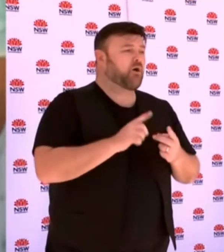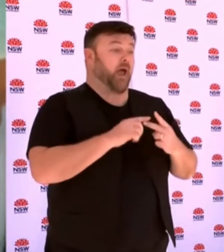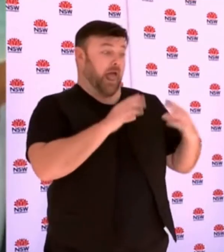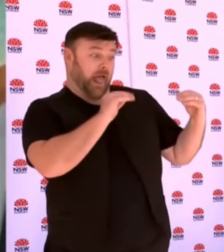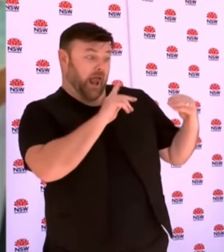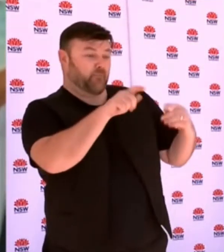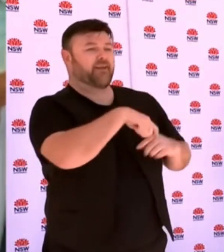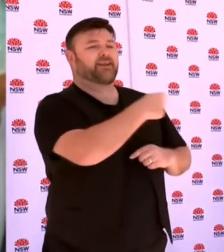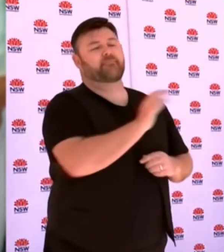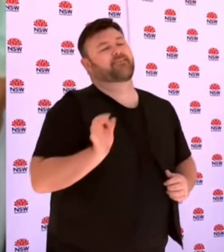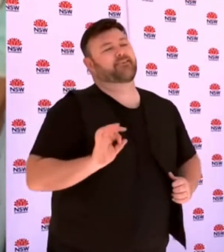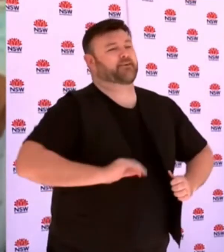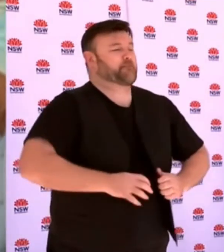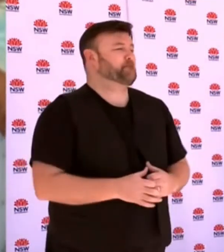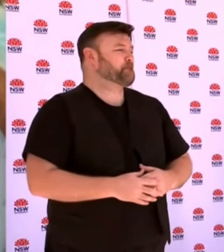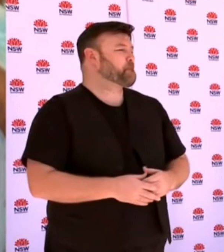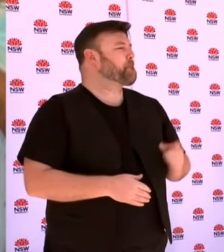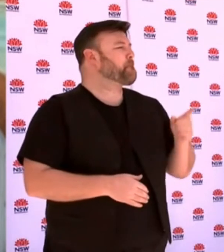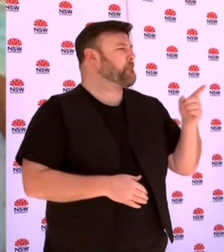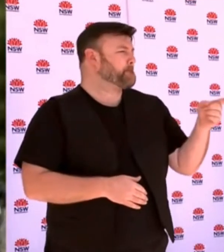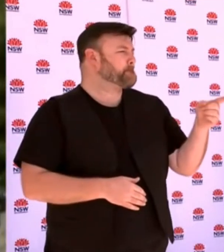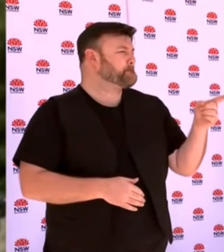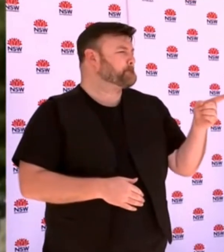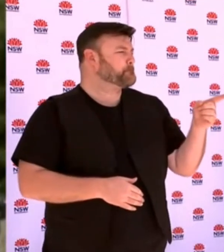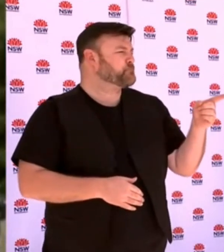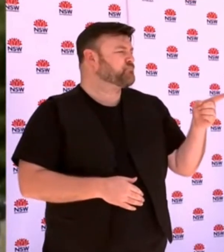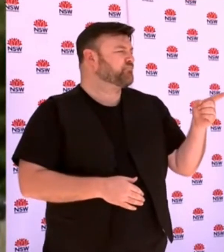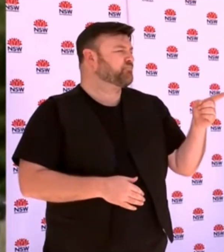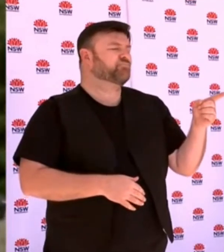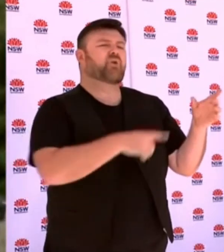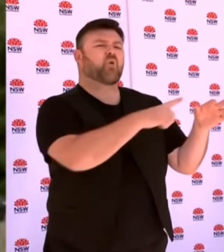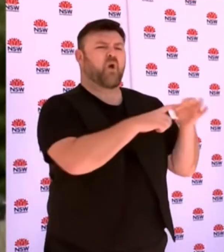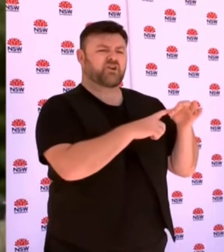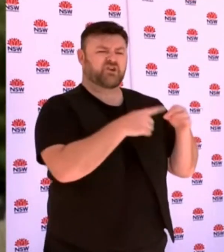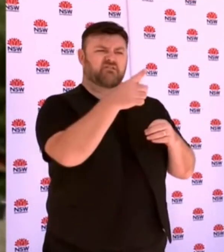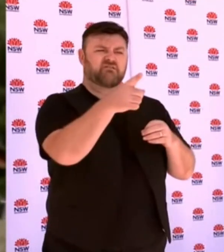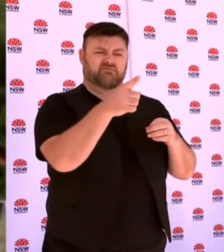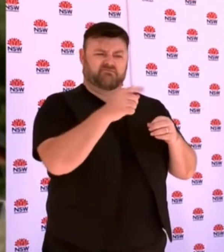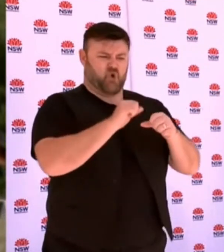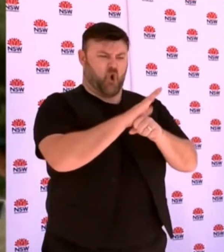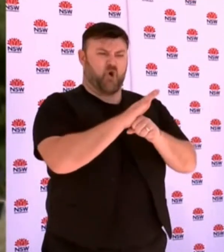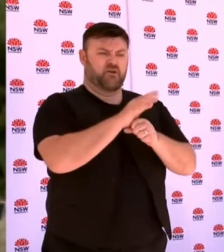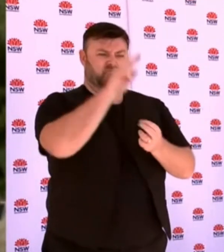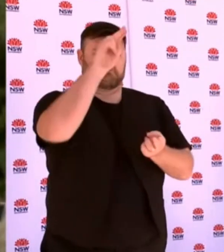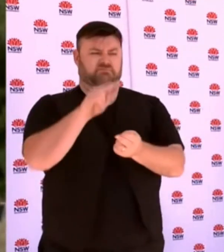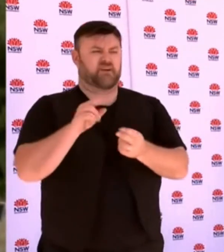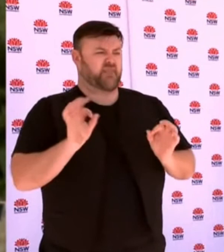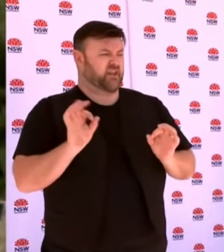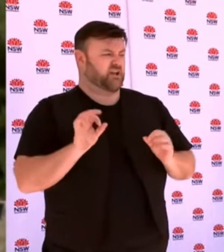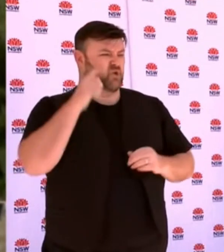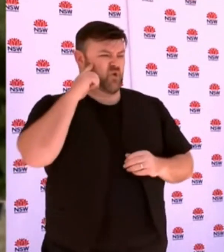to your neighbours. Doctor, the numbers haven't started going down yet. So what is this lockdown just a